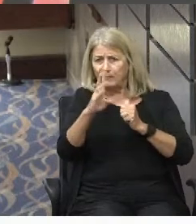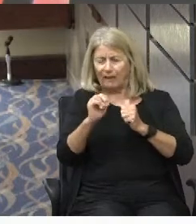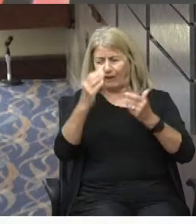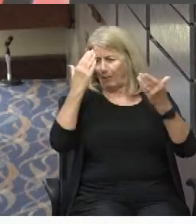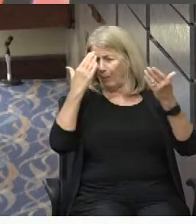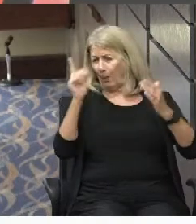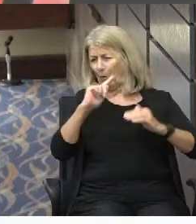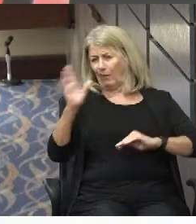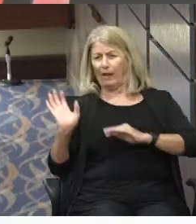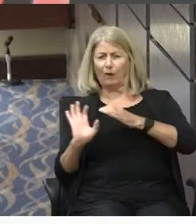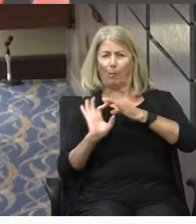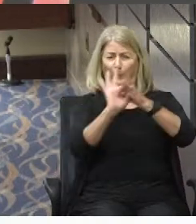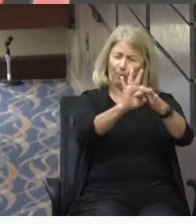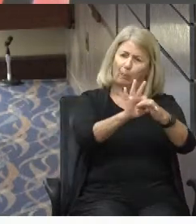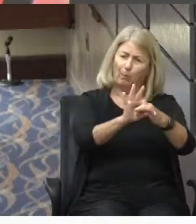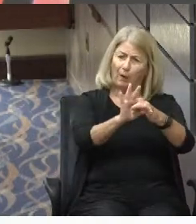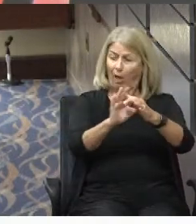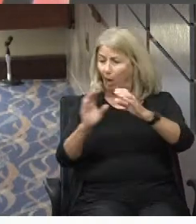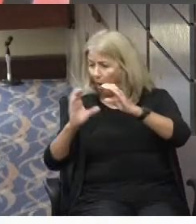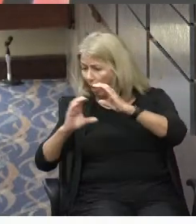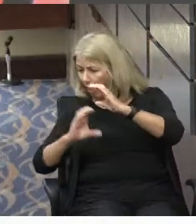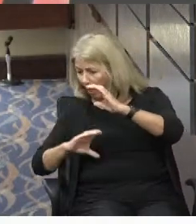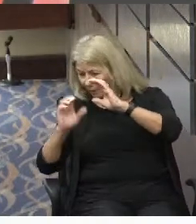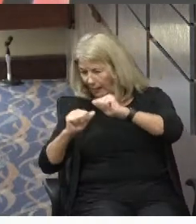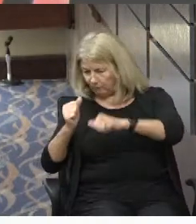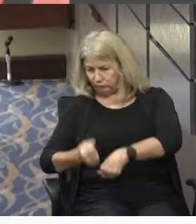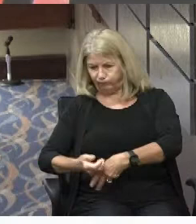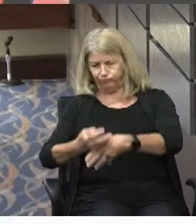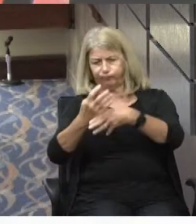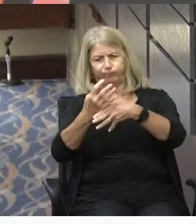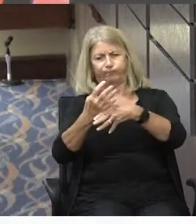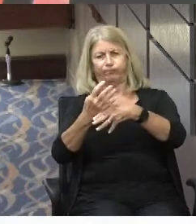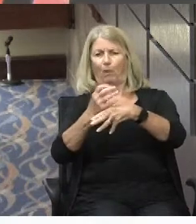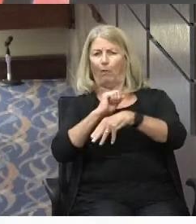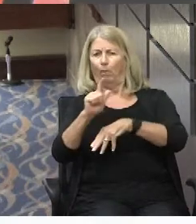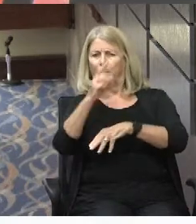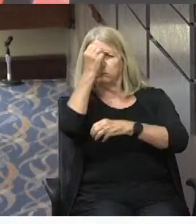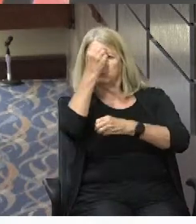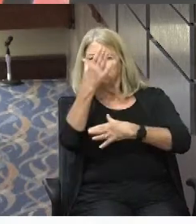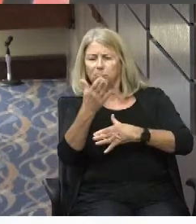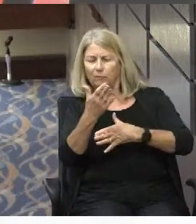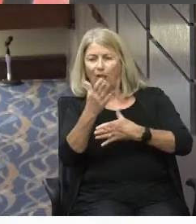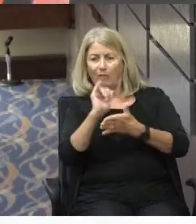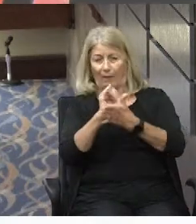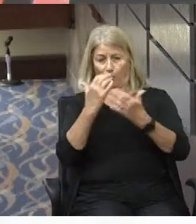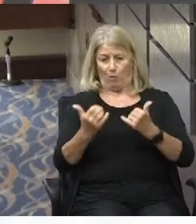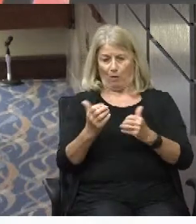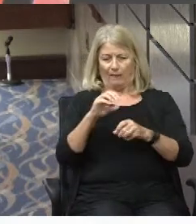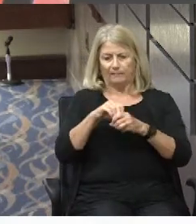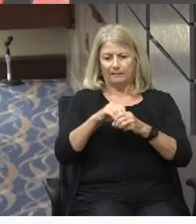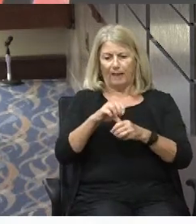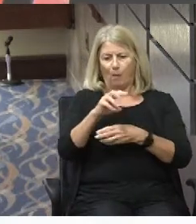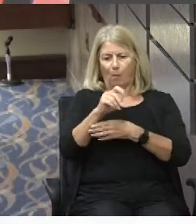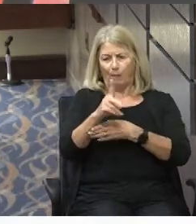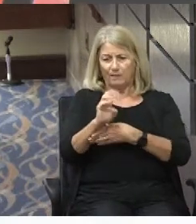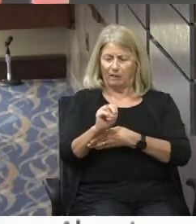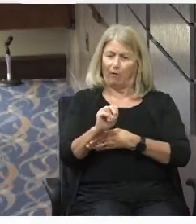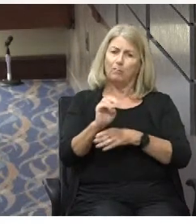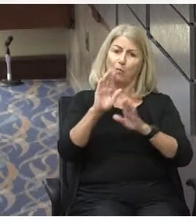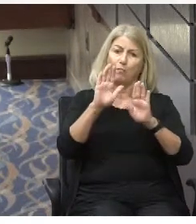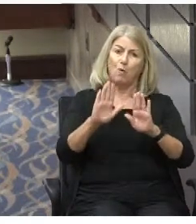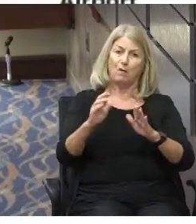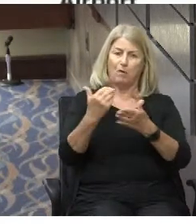to link, go ahead in here and search for it, and it should pull up any and all information that is currently within our website. So a great new feature that we